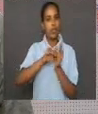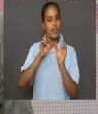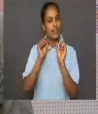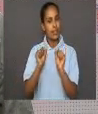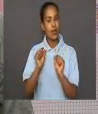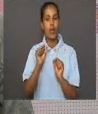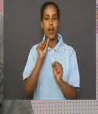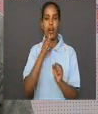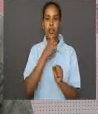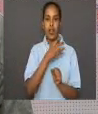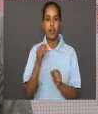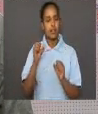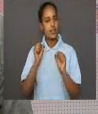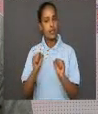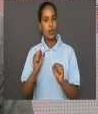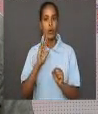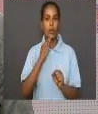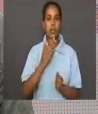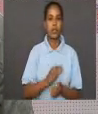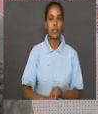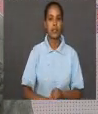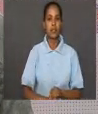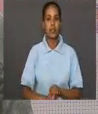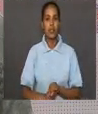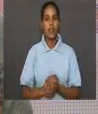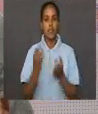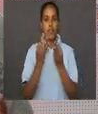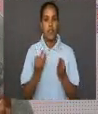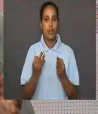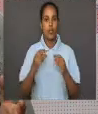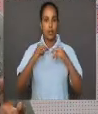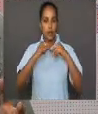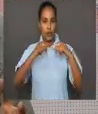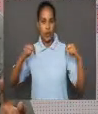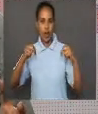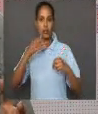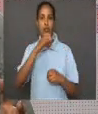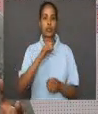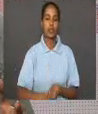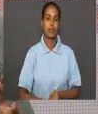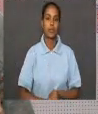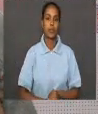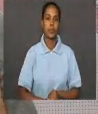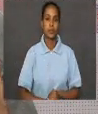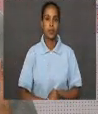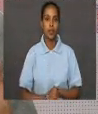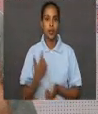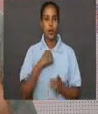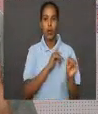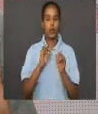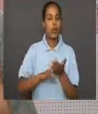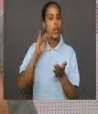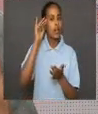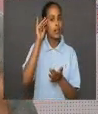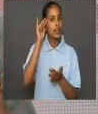strong acids and strong bases form neutral solutions. We also